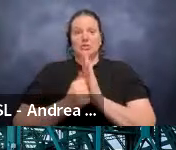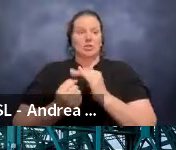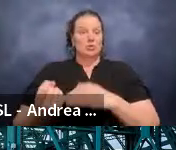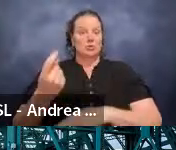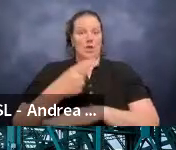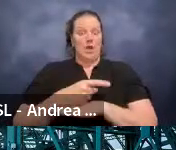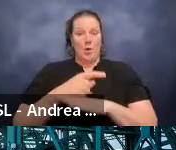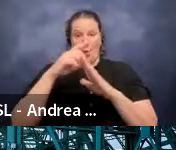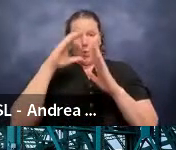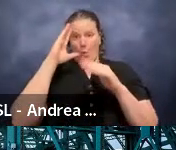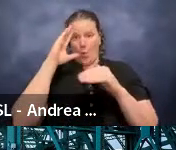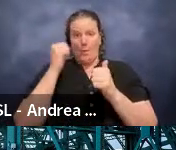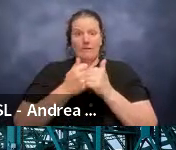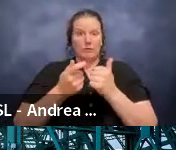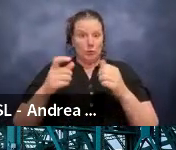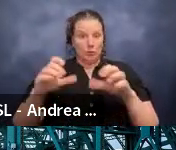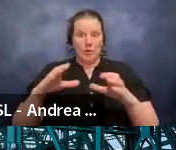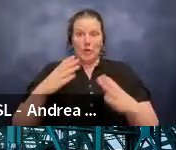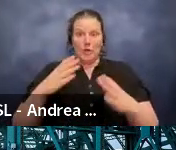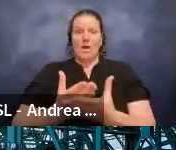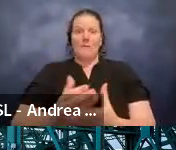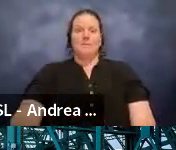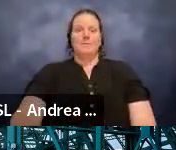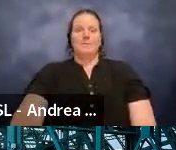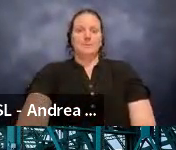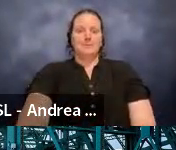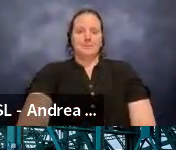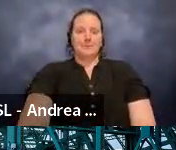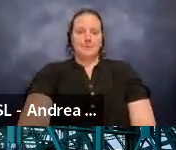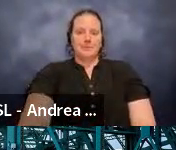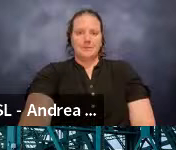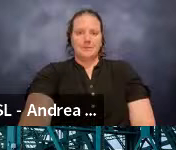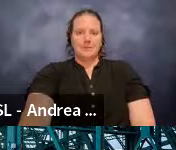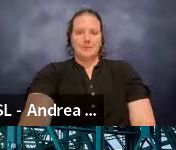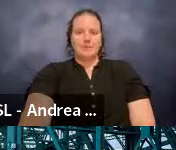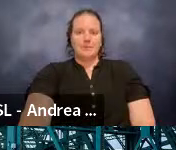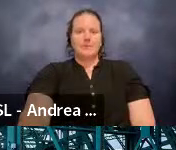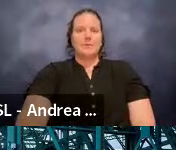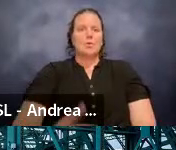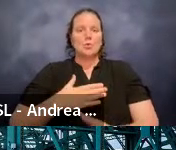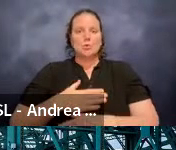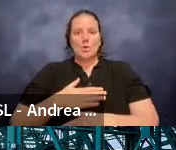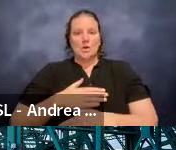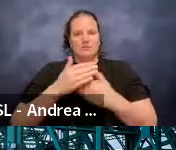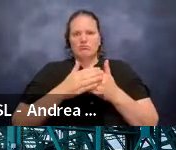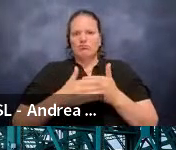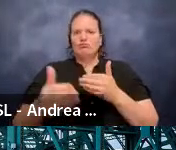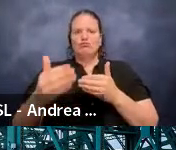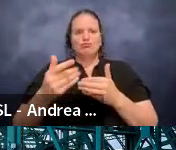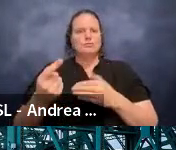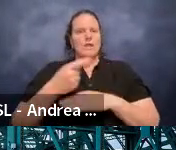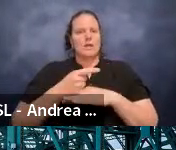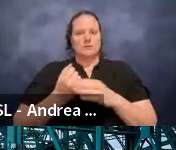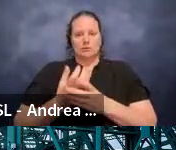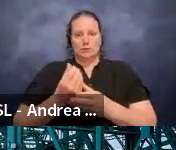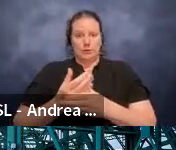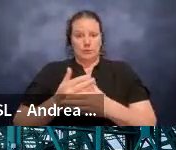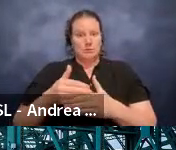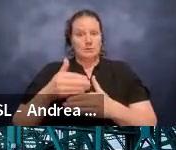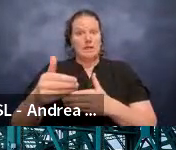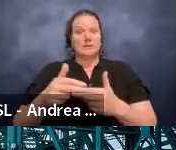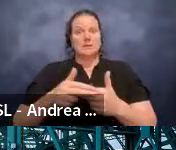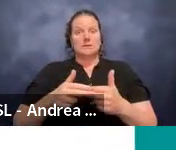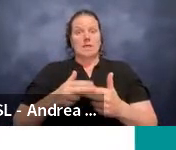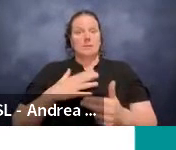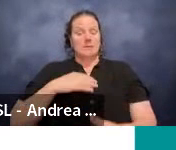hope everyone is doing well and enjoying the remaining days of spring. Next slide, please.